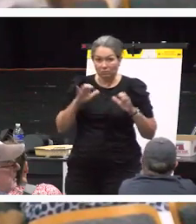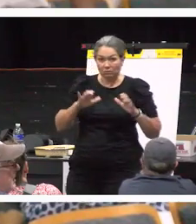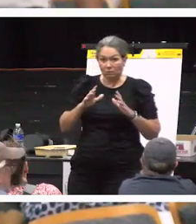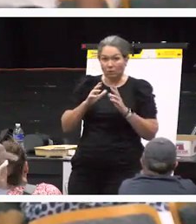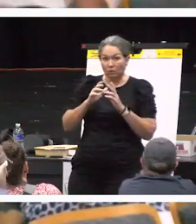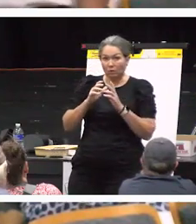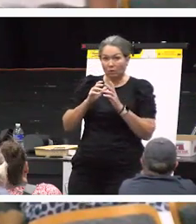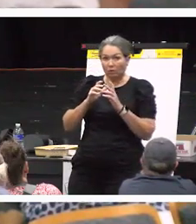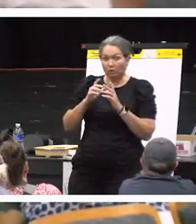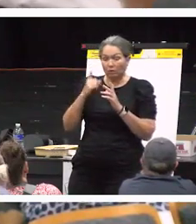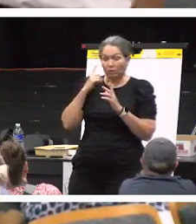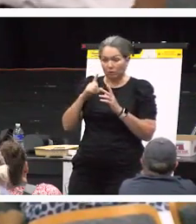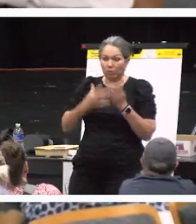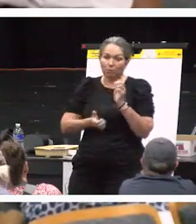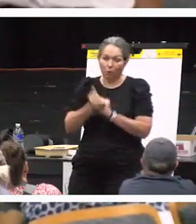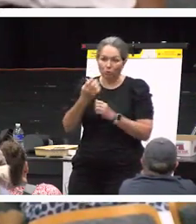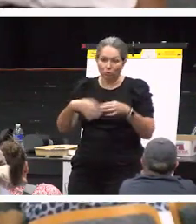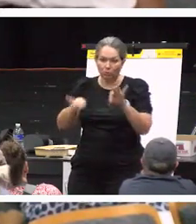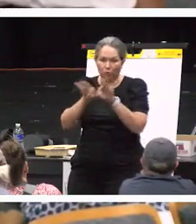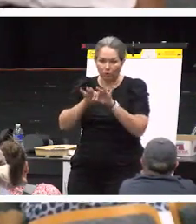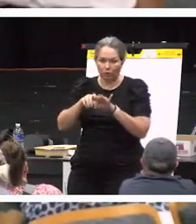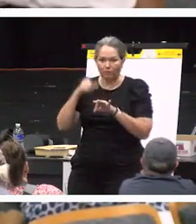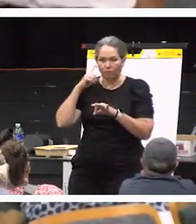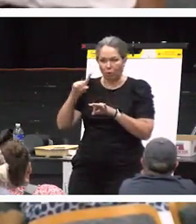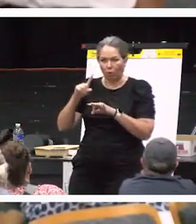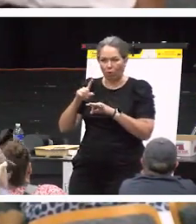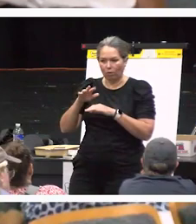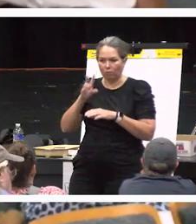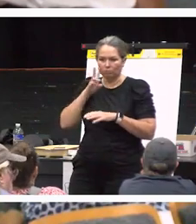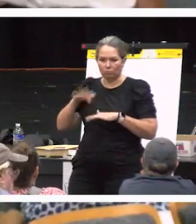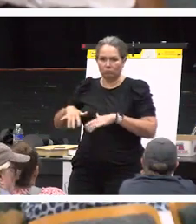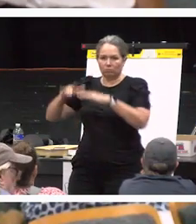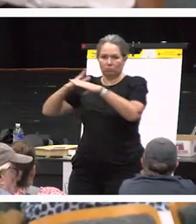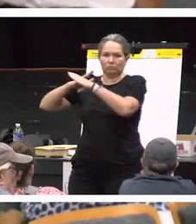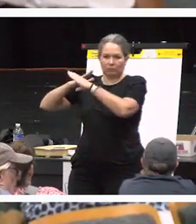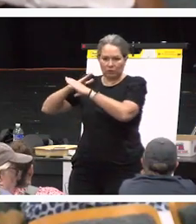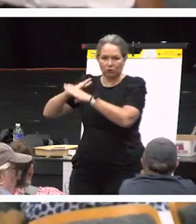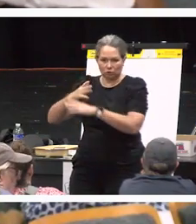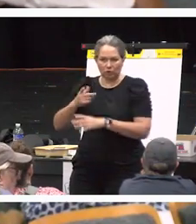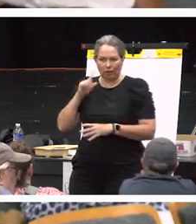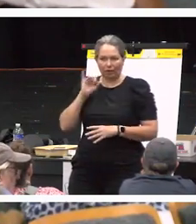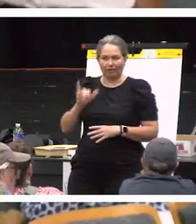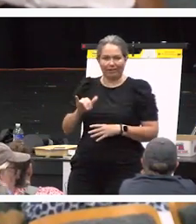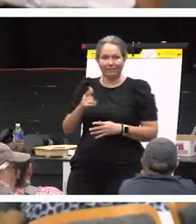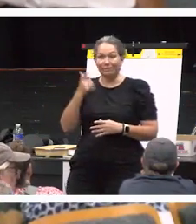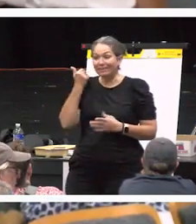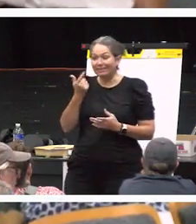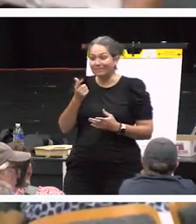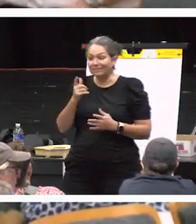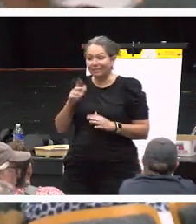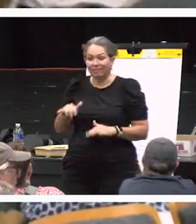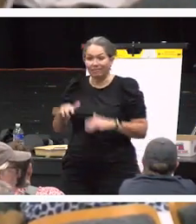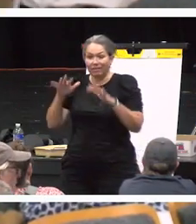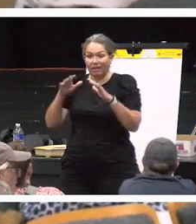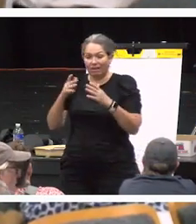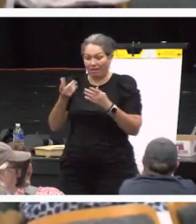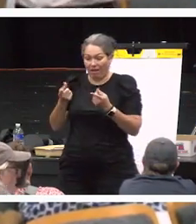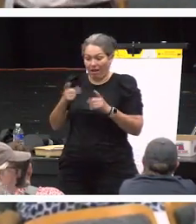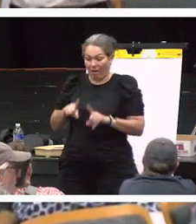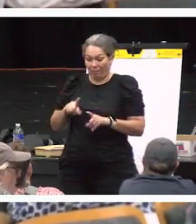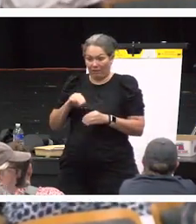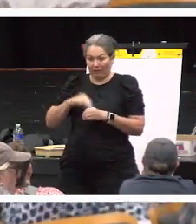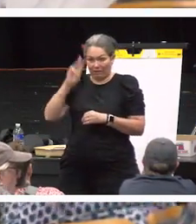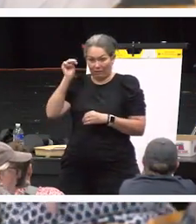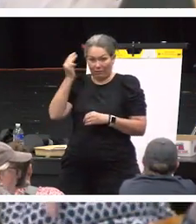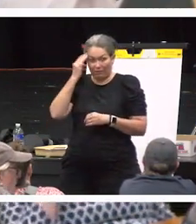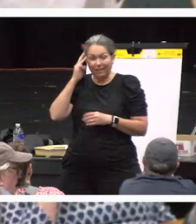again as the most important of these items. The flood that happened in Montpelier began